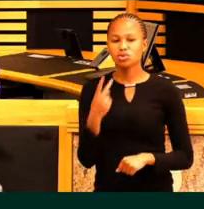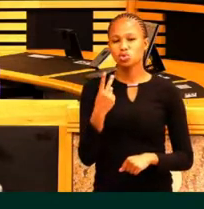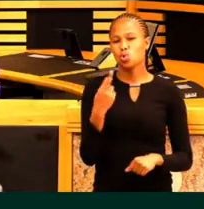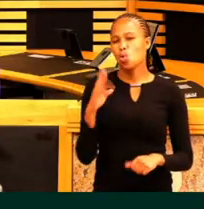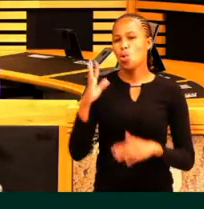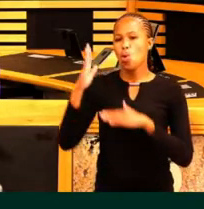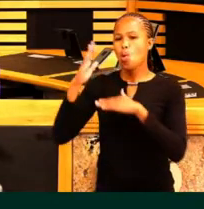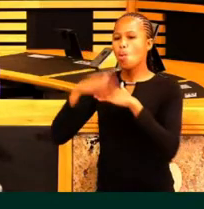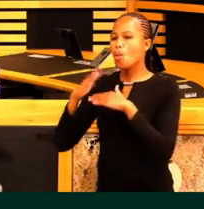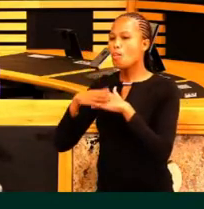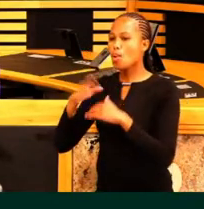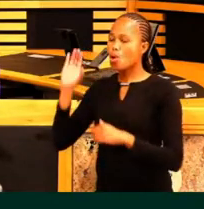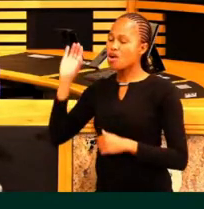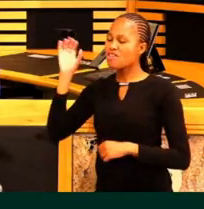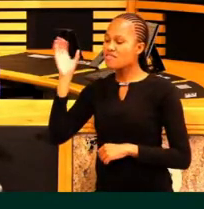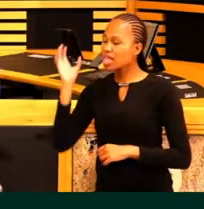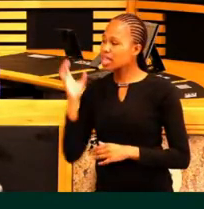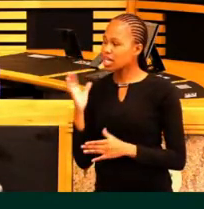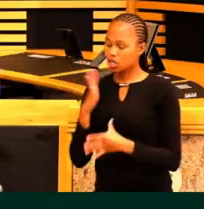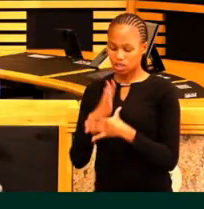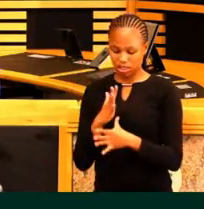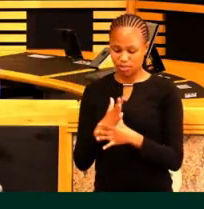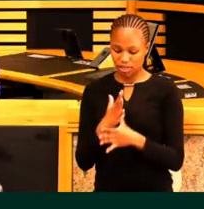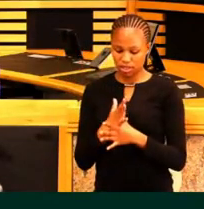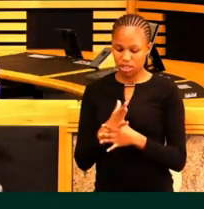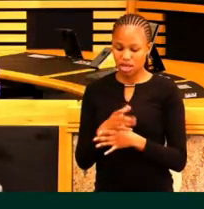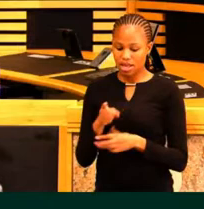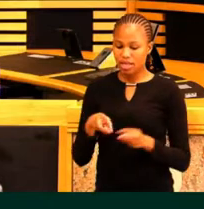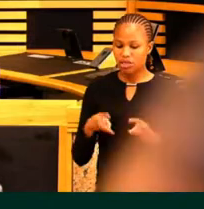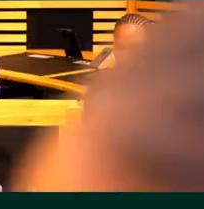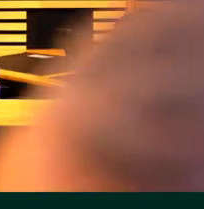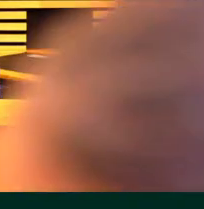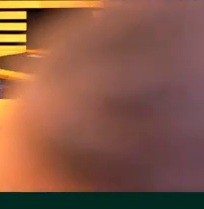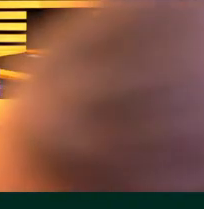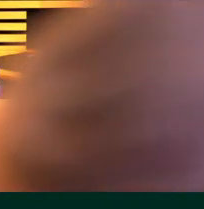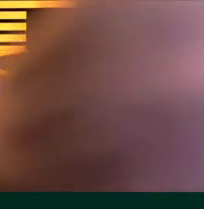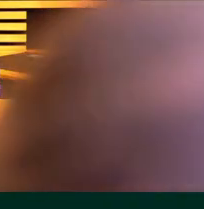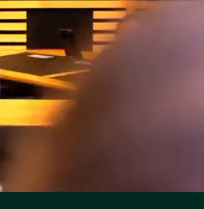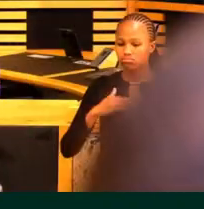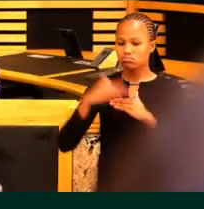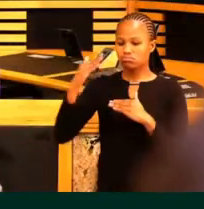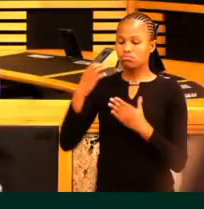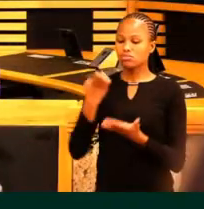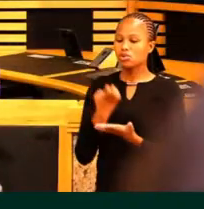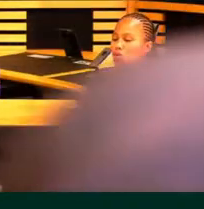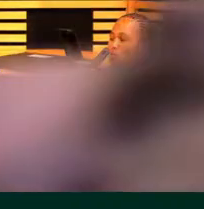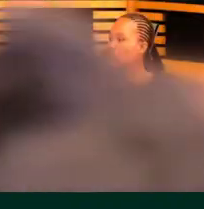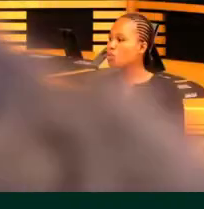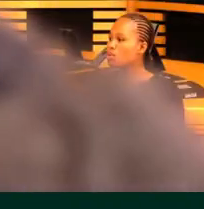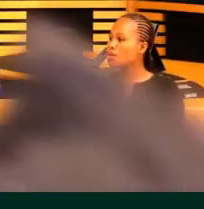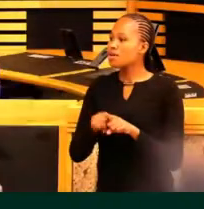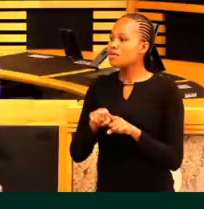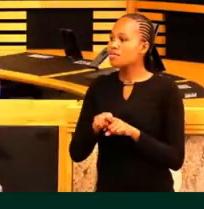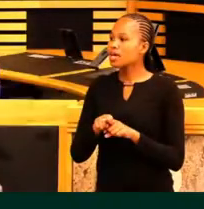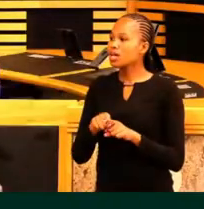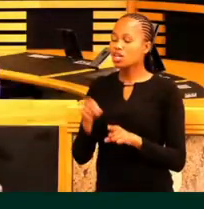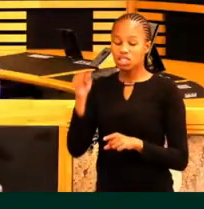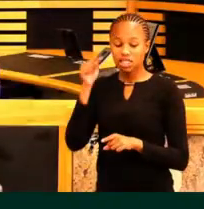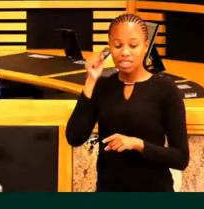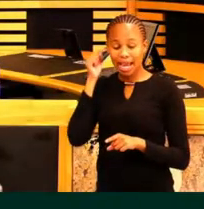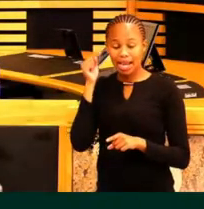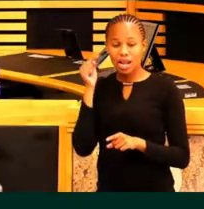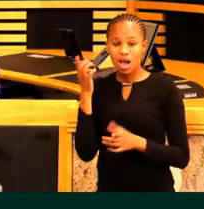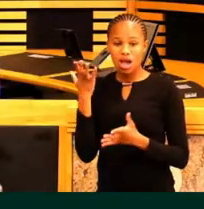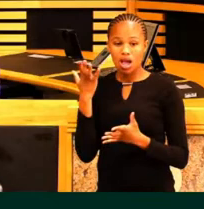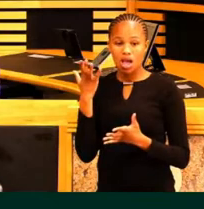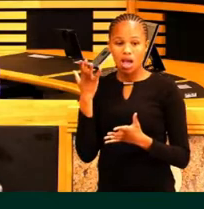functioning factories in that way or another will be boosting the economy and will be like China's doctors we have said that in